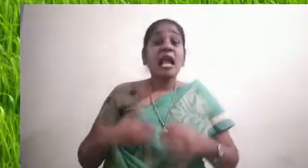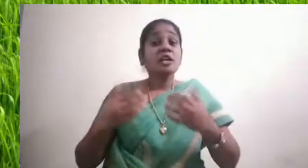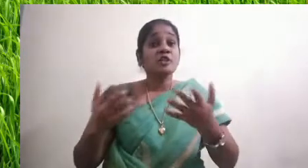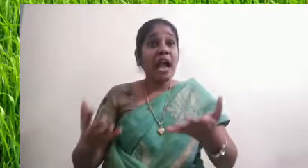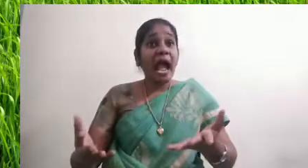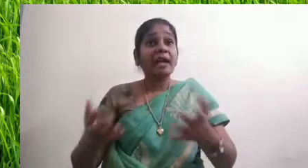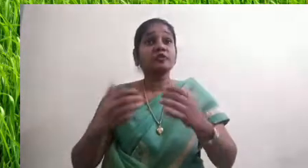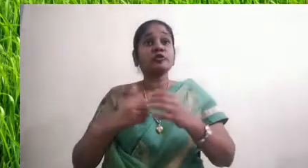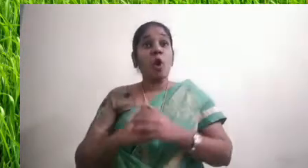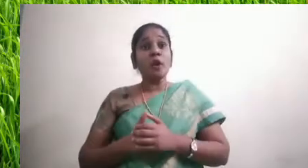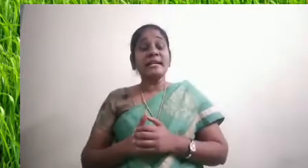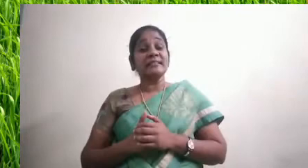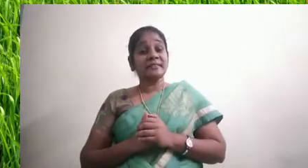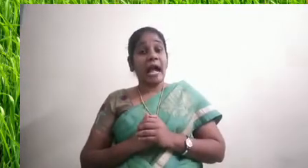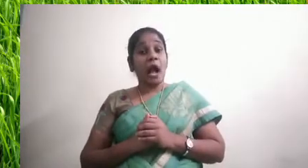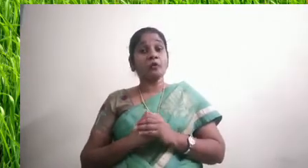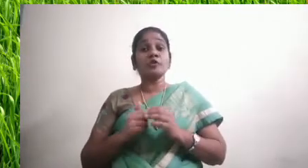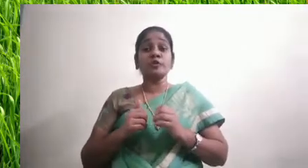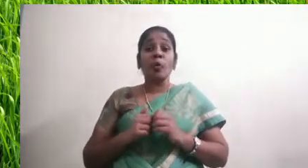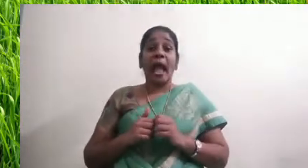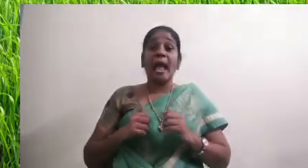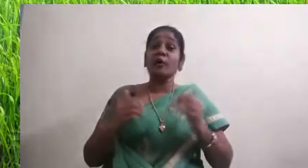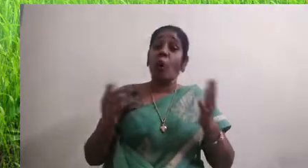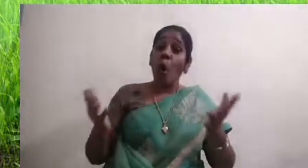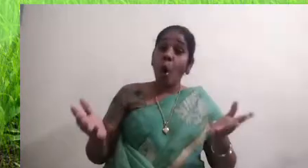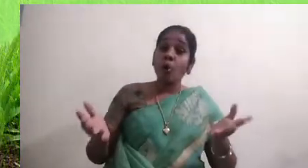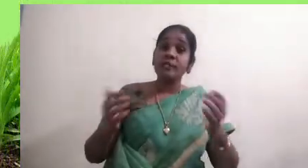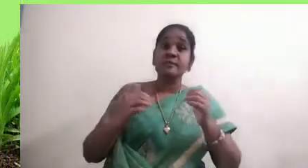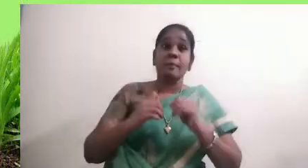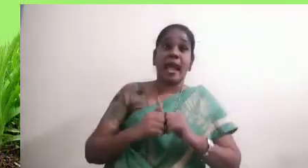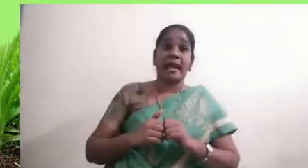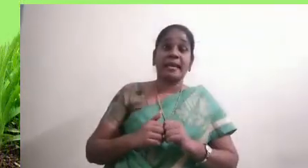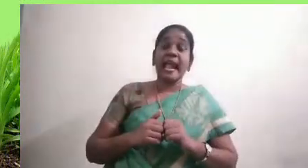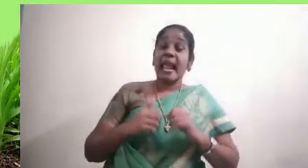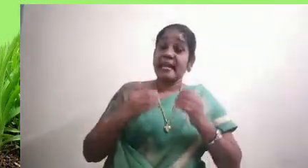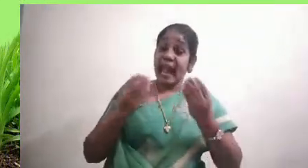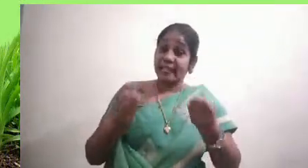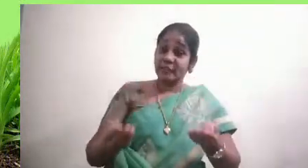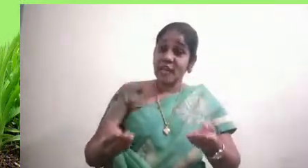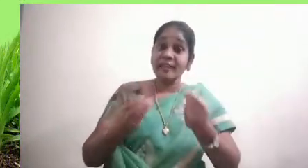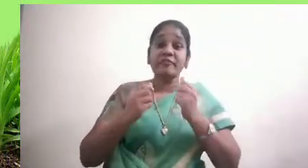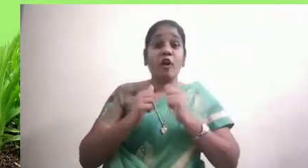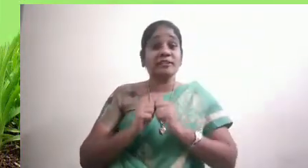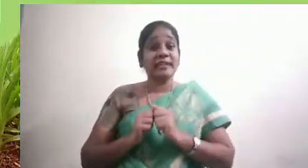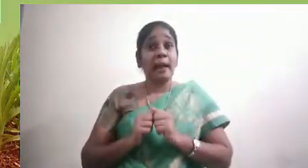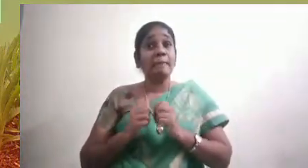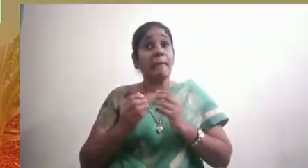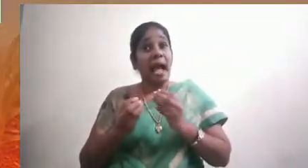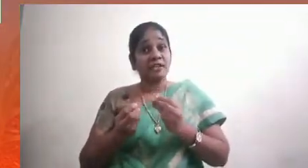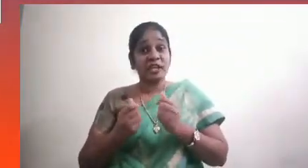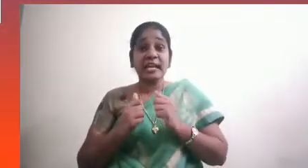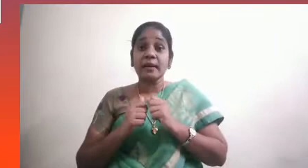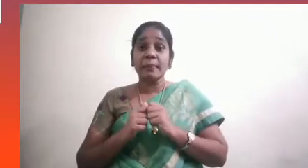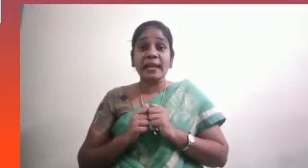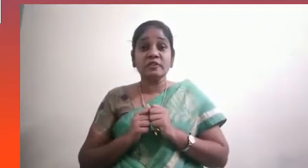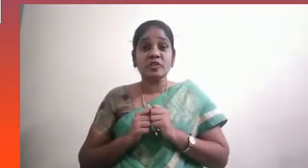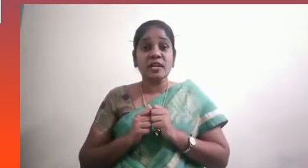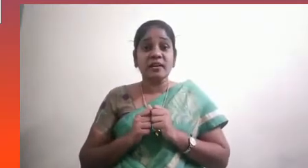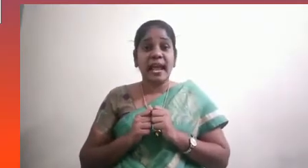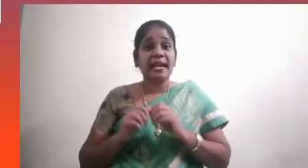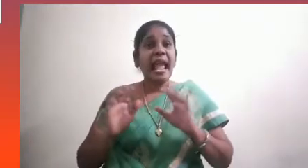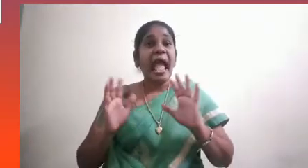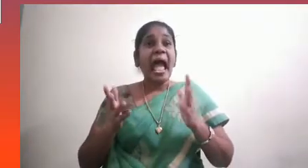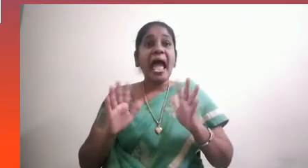Jack. Jack sold his cow to an old man in exchange for some magical